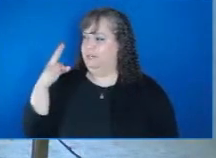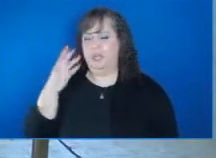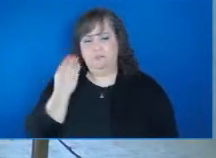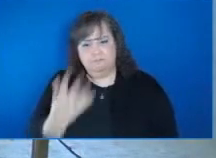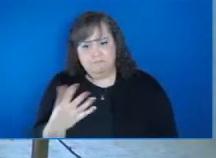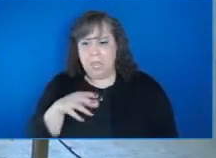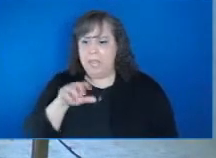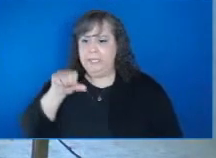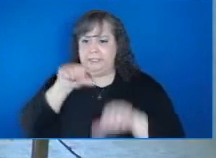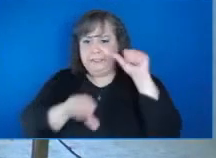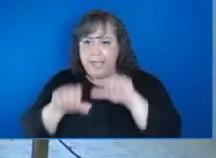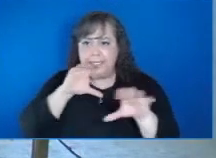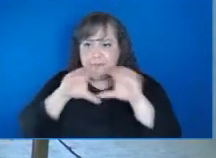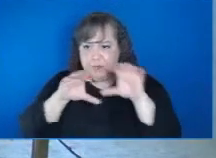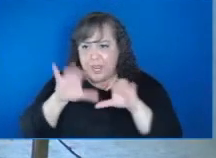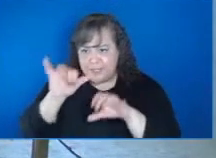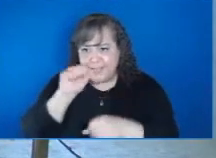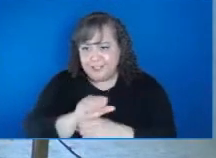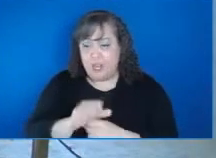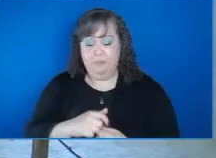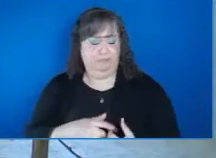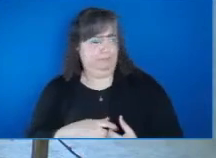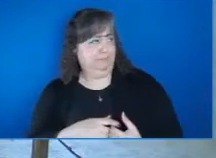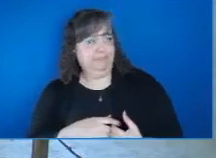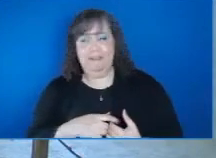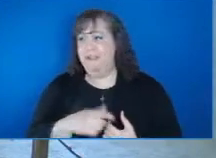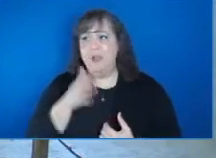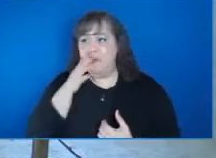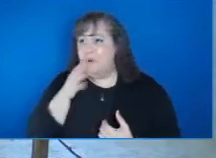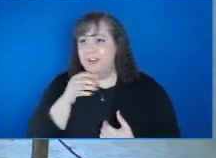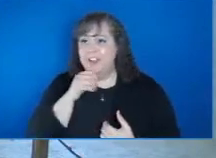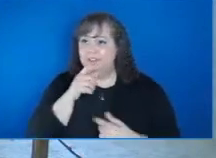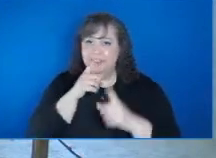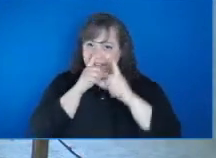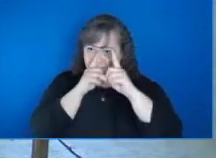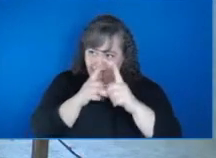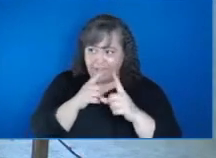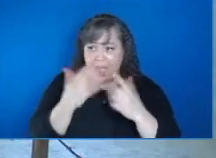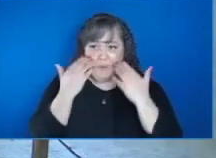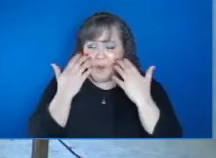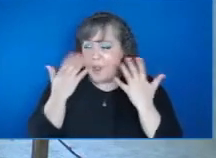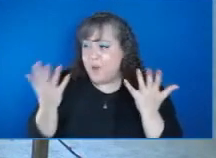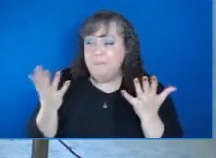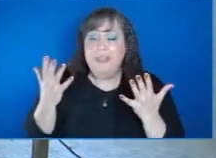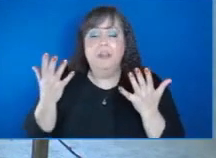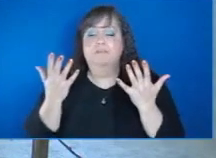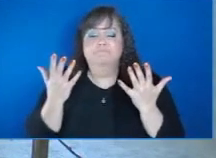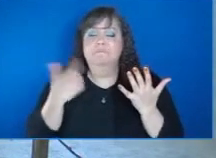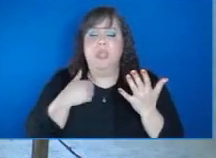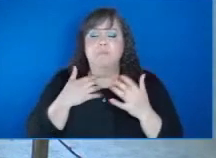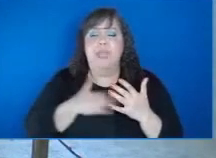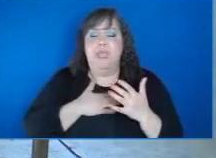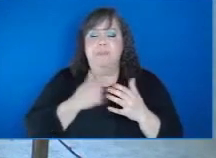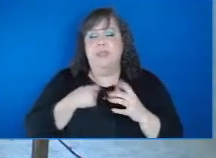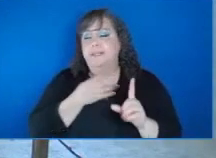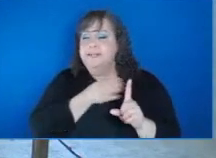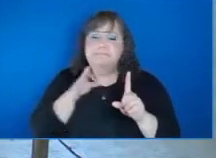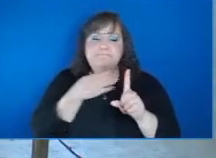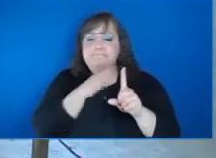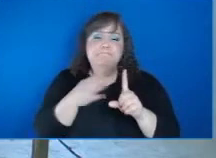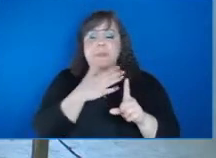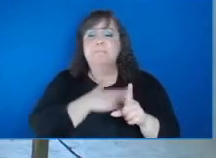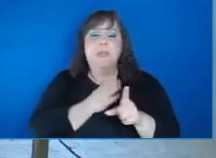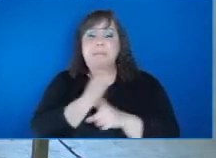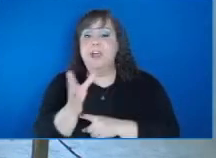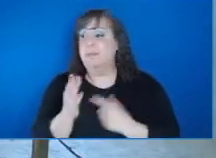I did. I'm glad that I did, though, because lots of different skills go into this. And when I was in school, social media wasn't even a